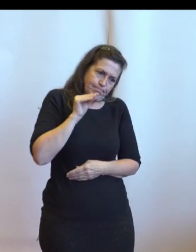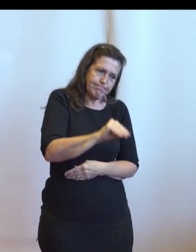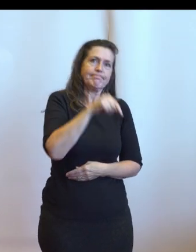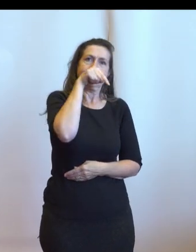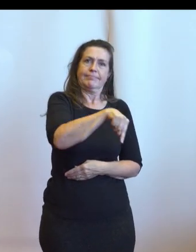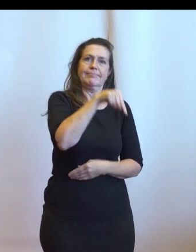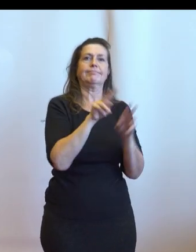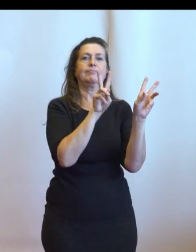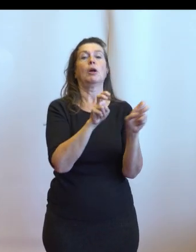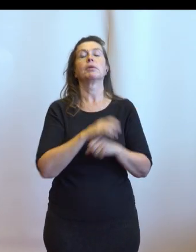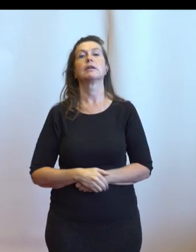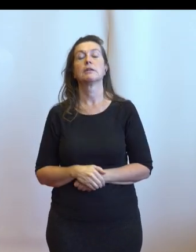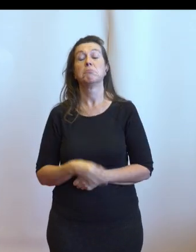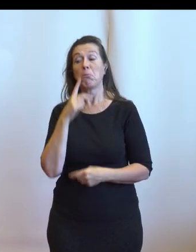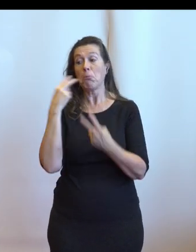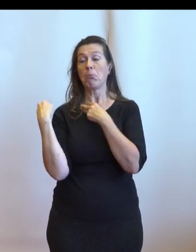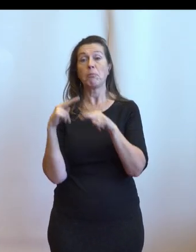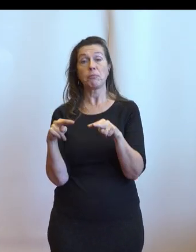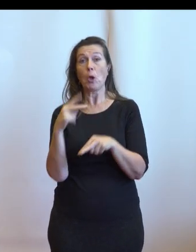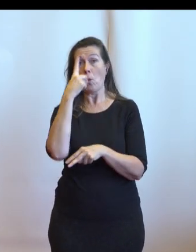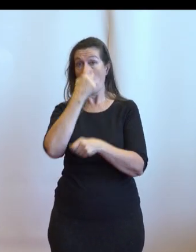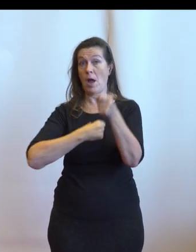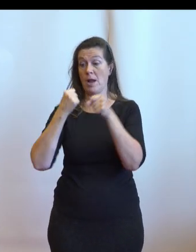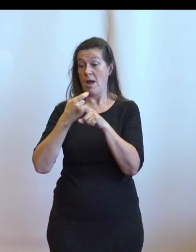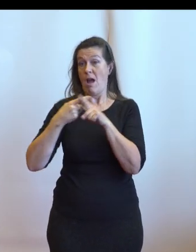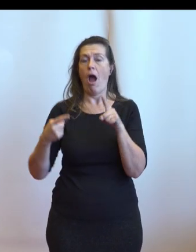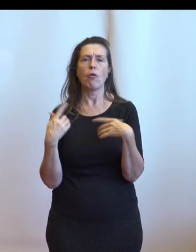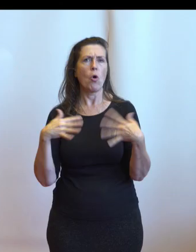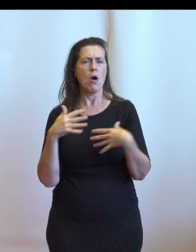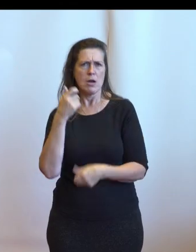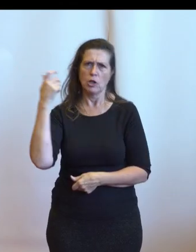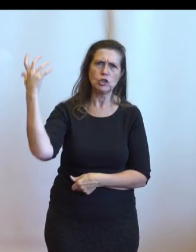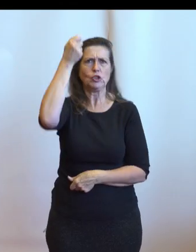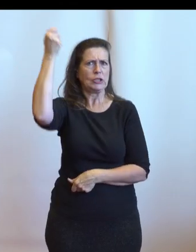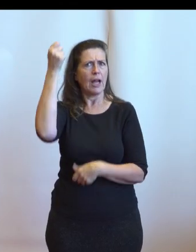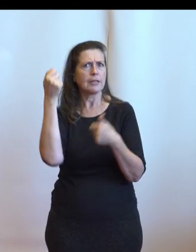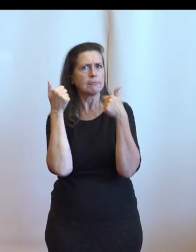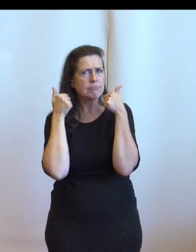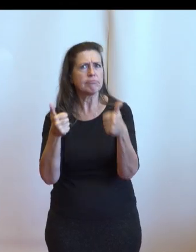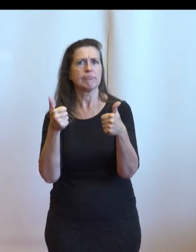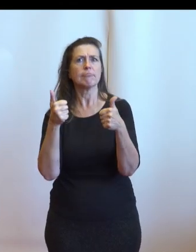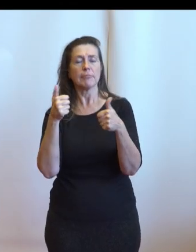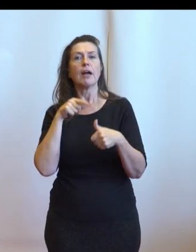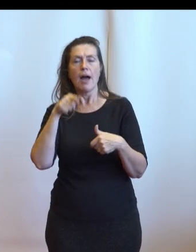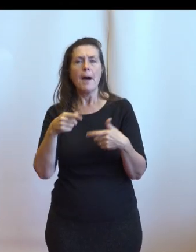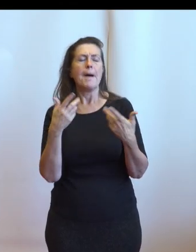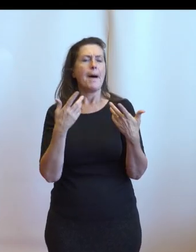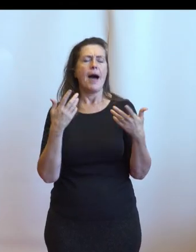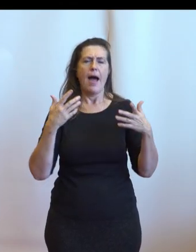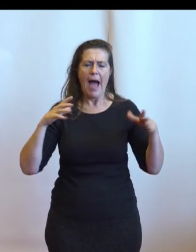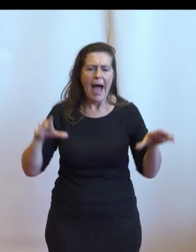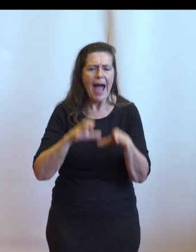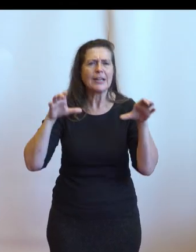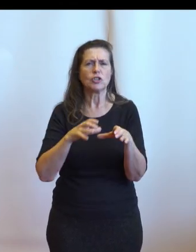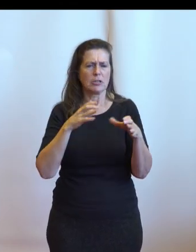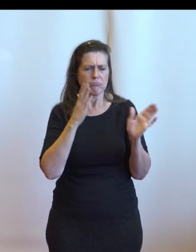really successful because in 1.5 years, we have been able to really have some clearly defined action plans on each of these